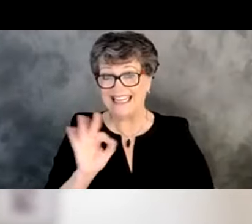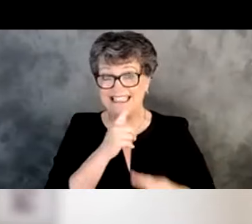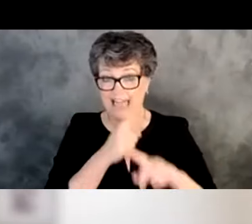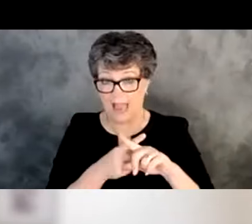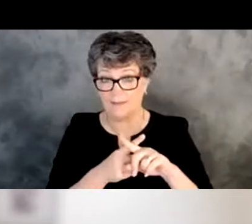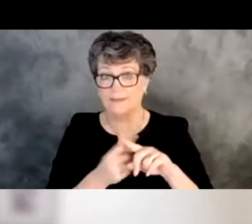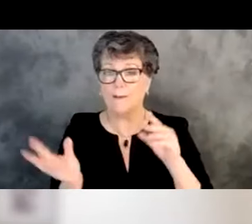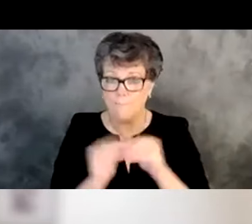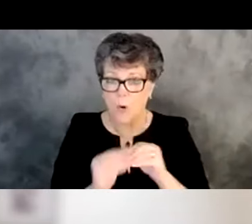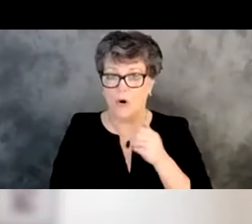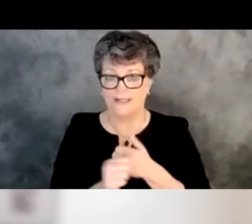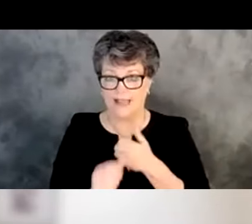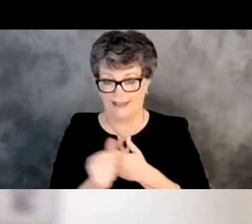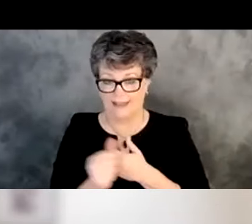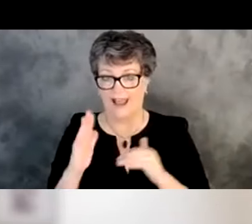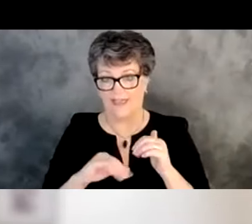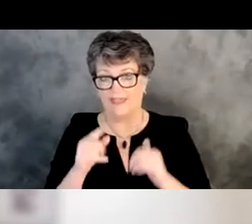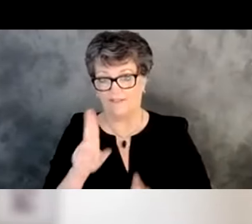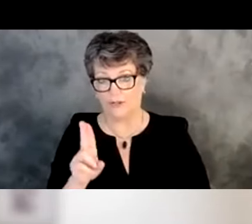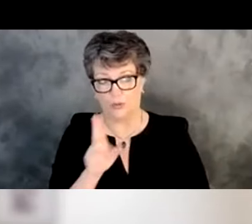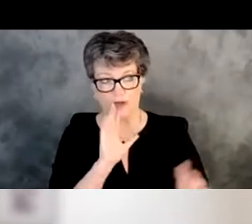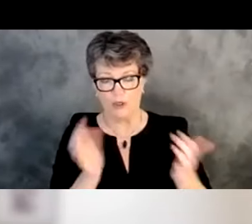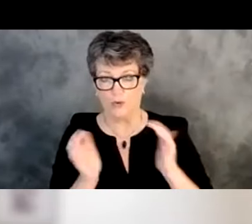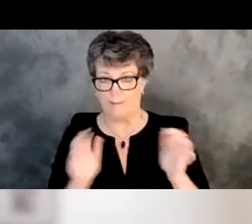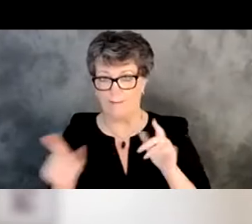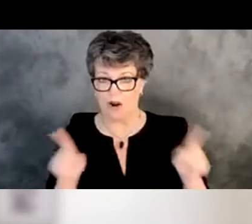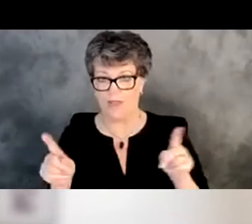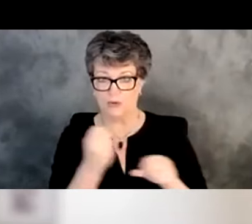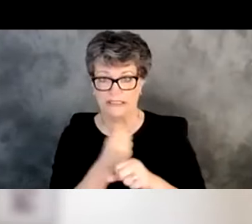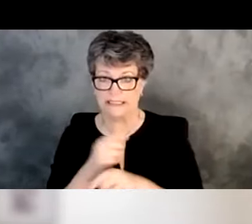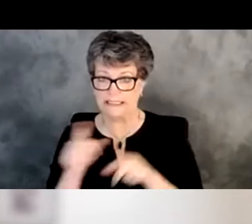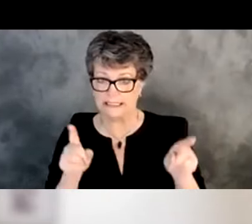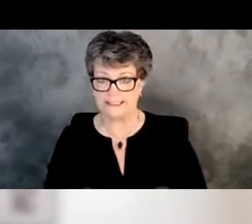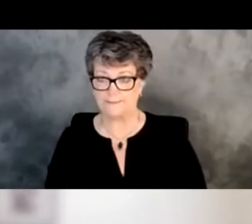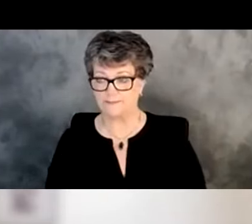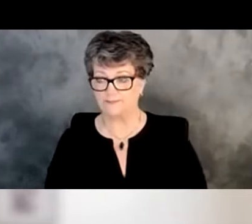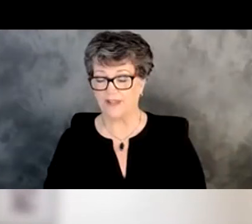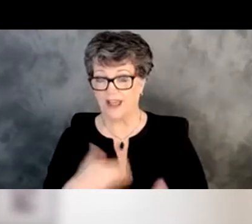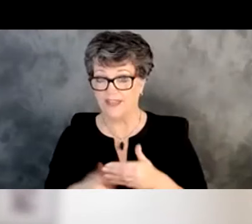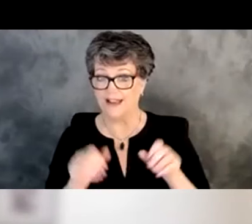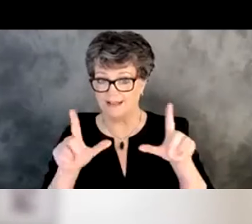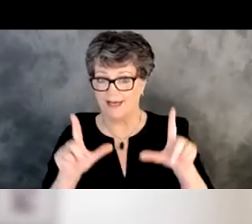more deadly than the flu when we compare these statistics. Next slide.